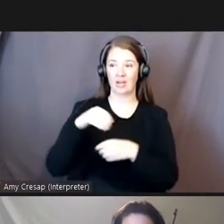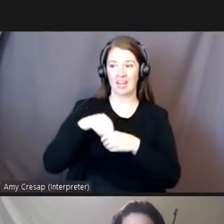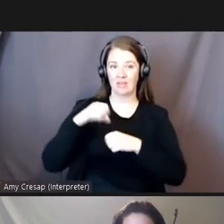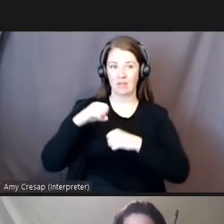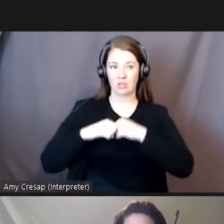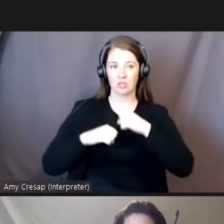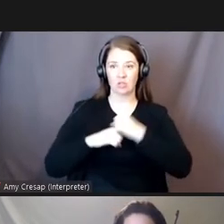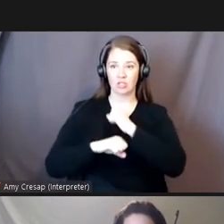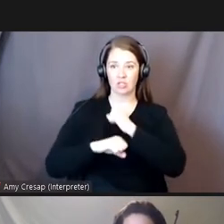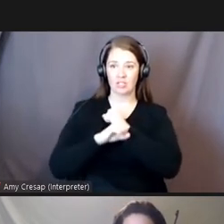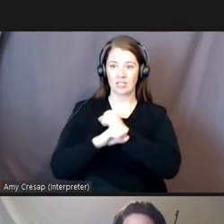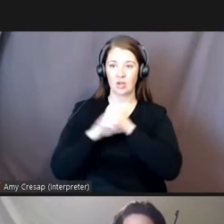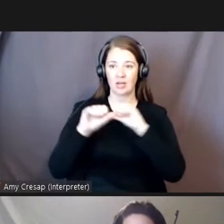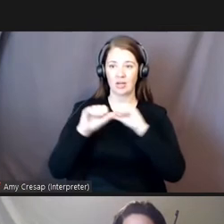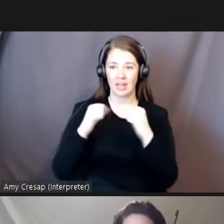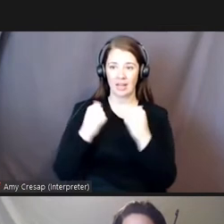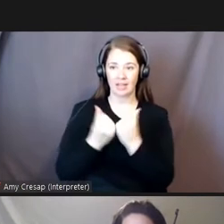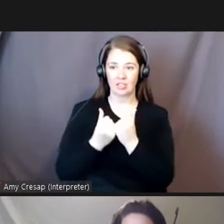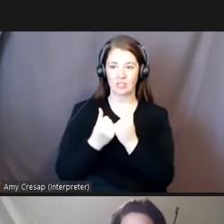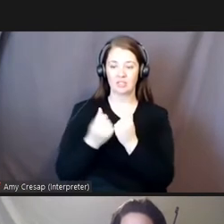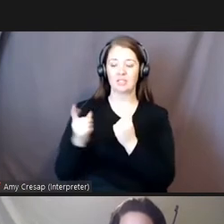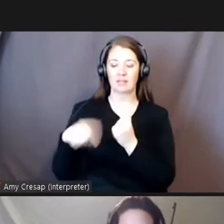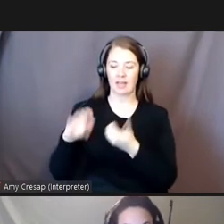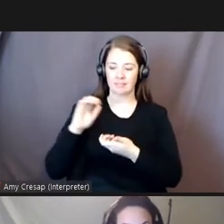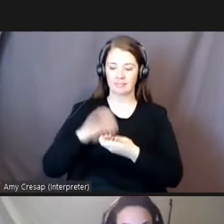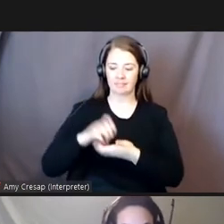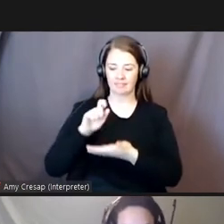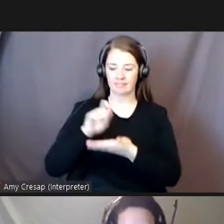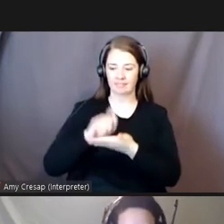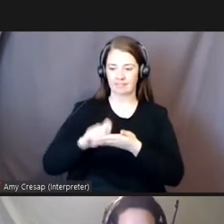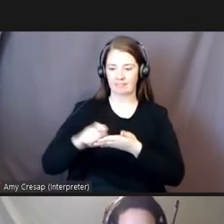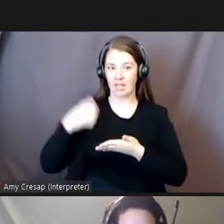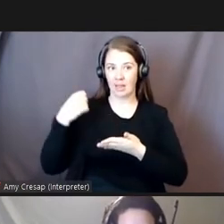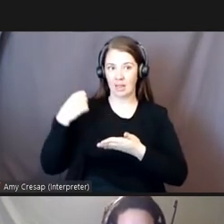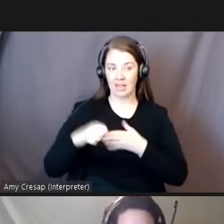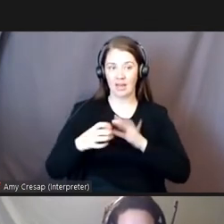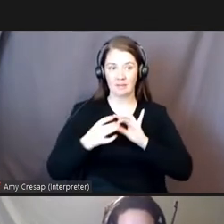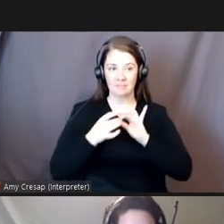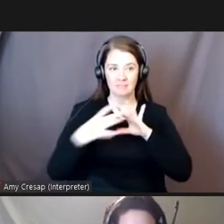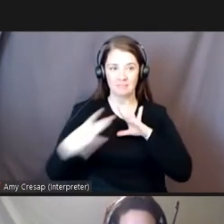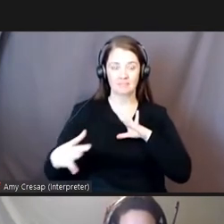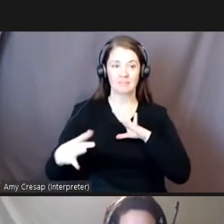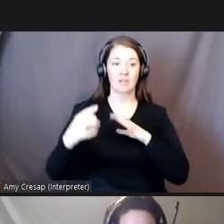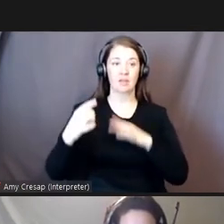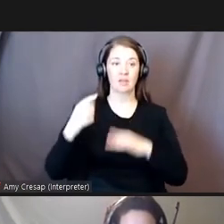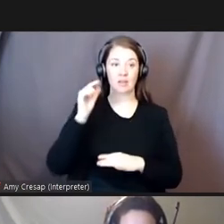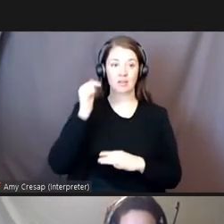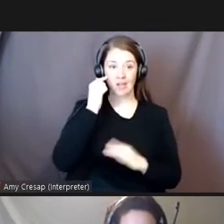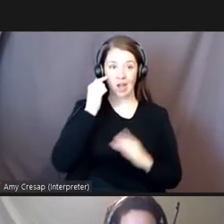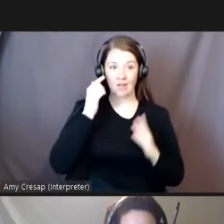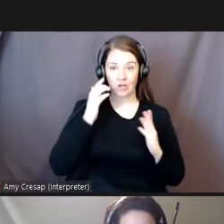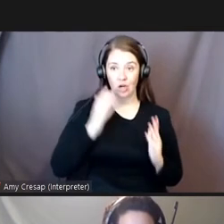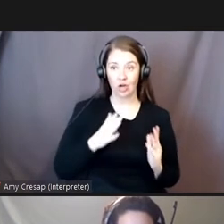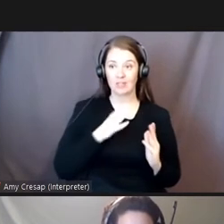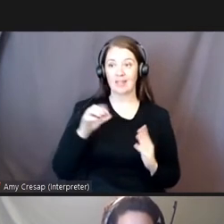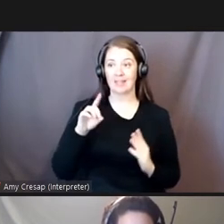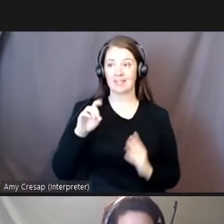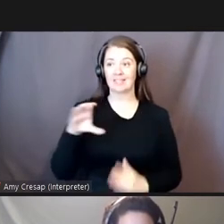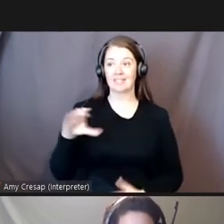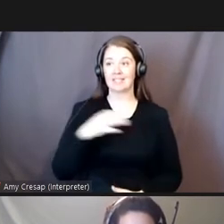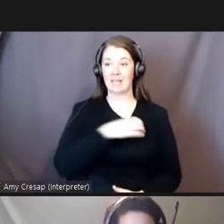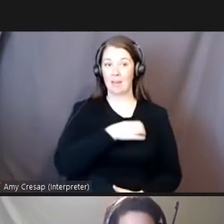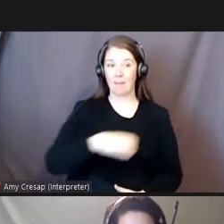Security Agency released a letter to the governors and DC mayor about